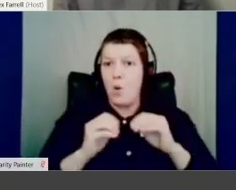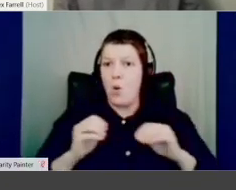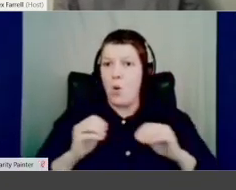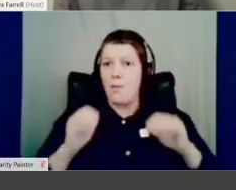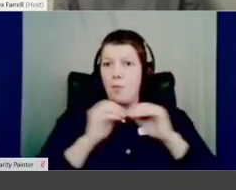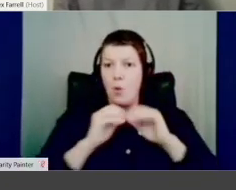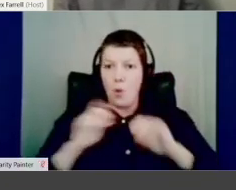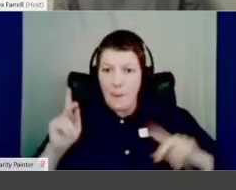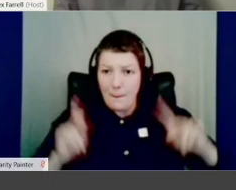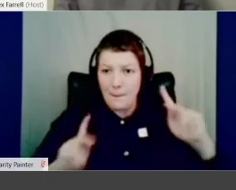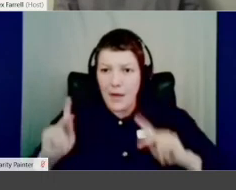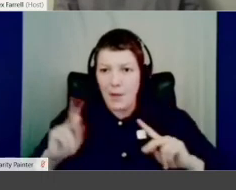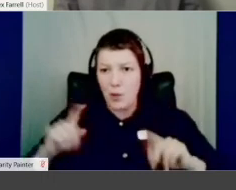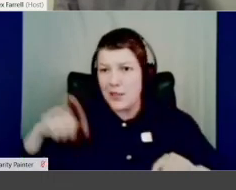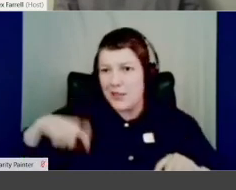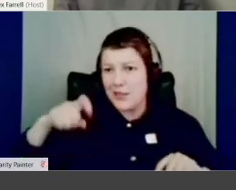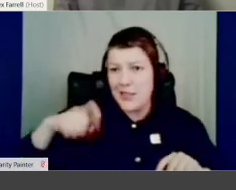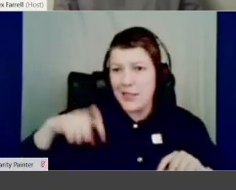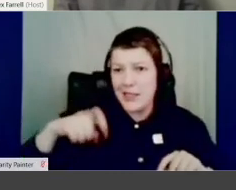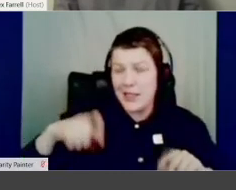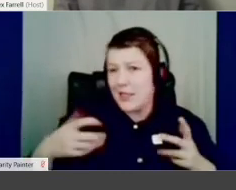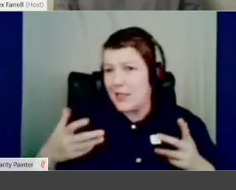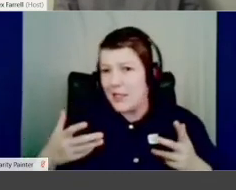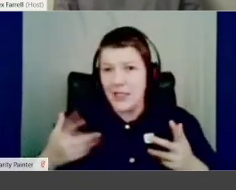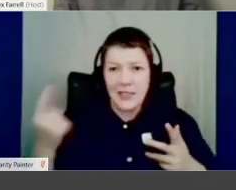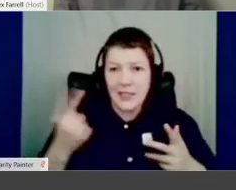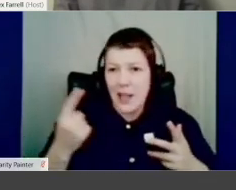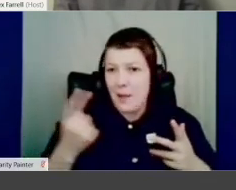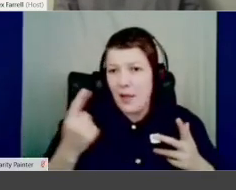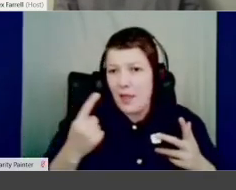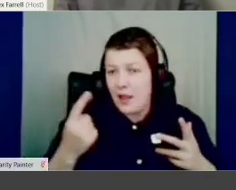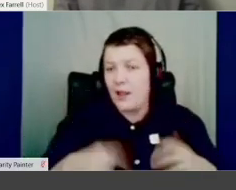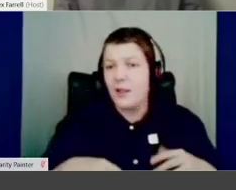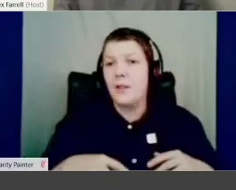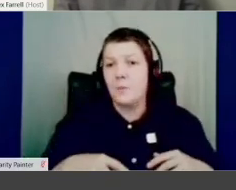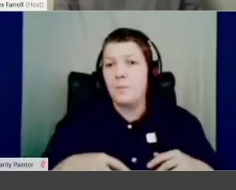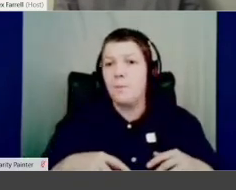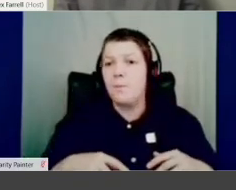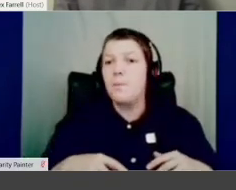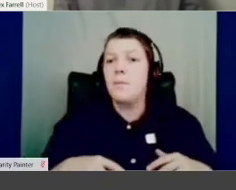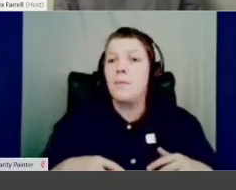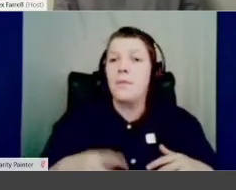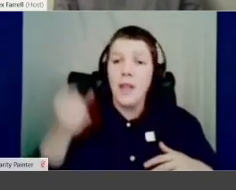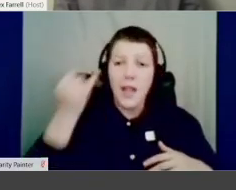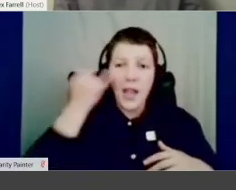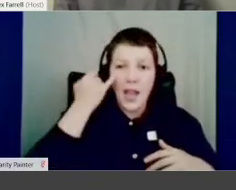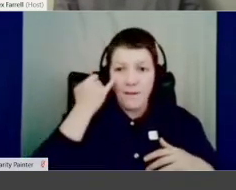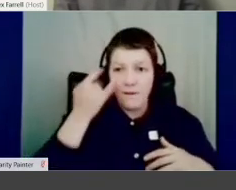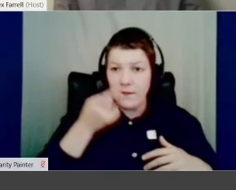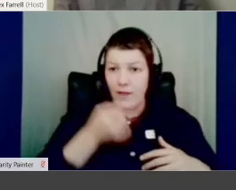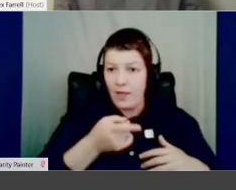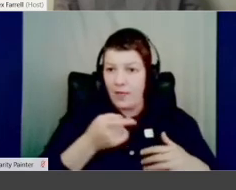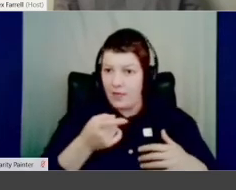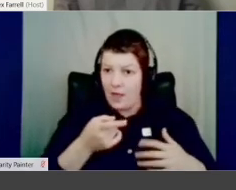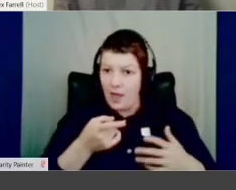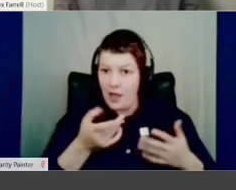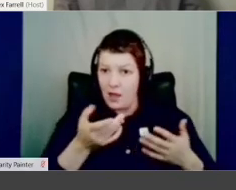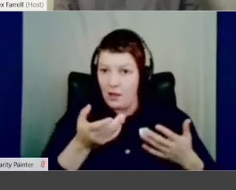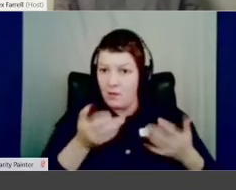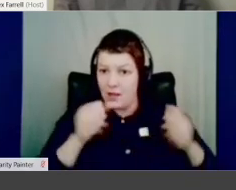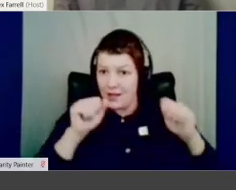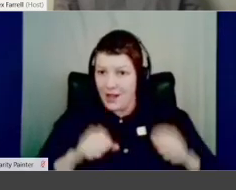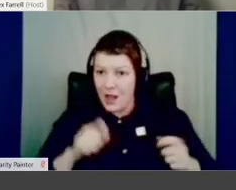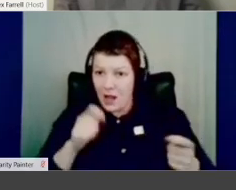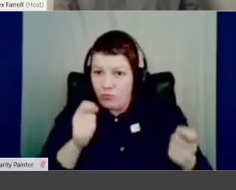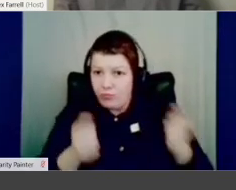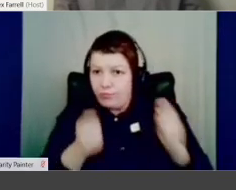resources, time being one of those resources, if they are allowed to design to meet the need. So it's a lot of